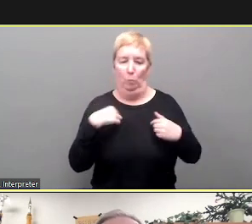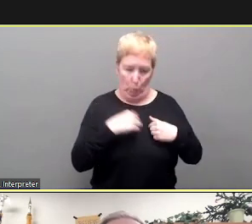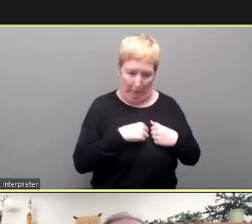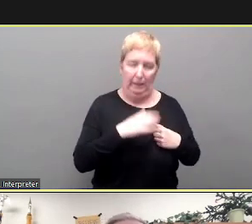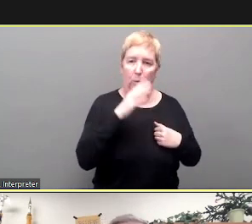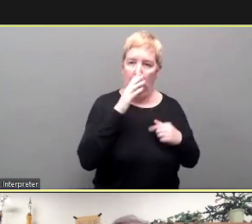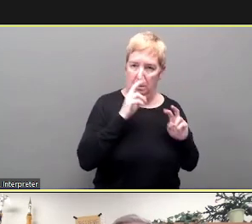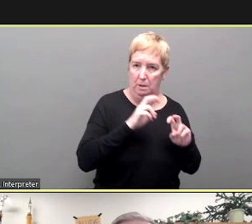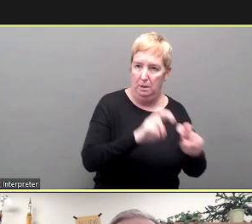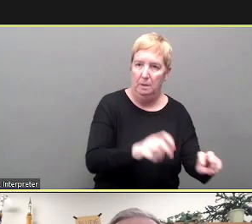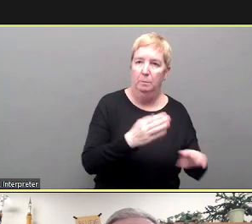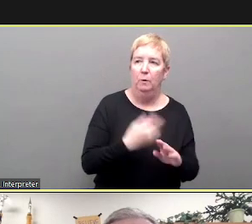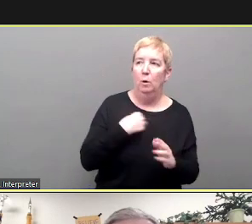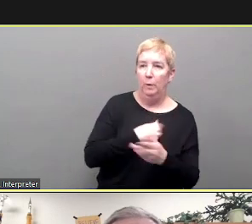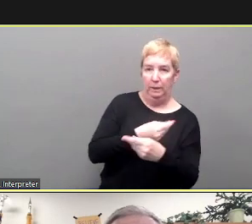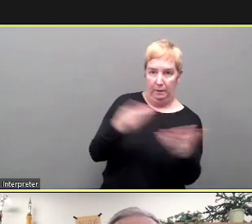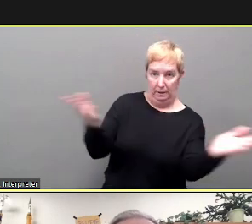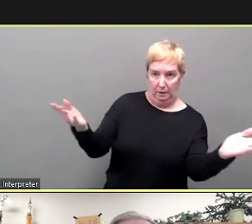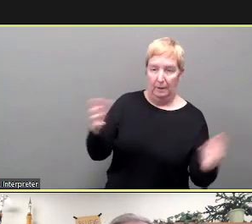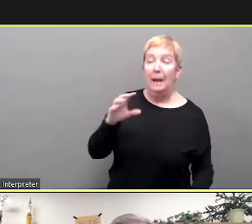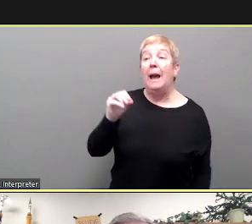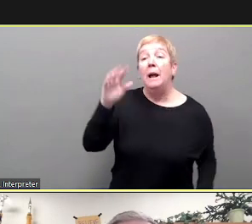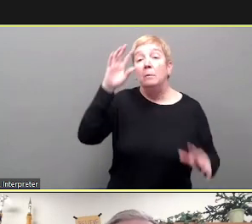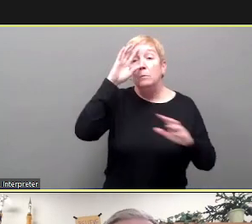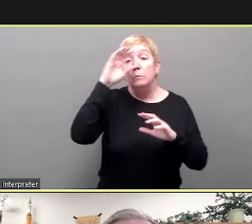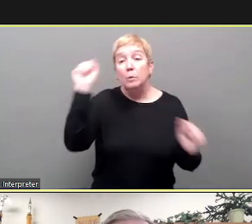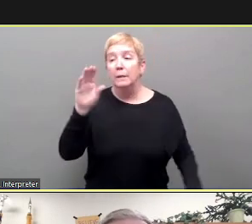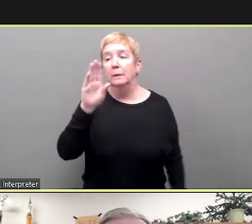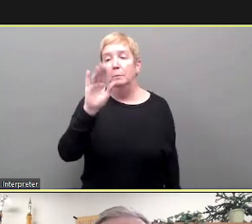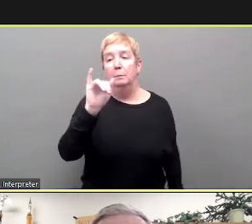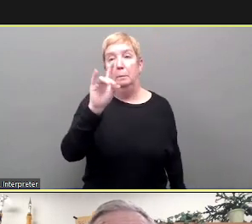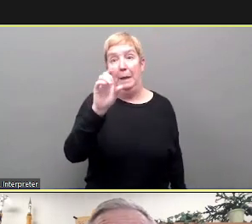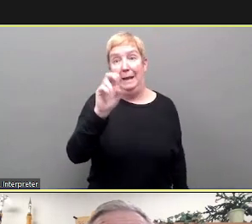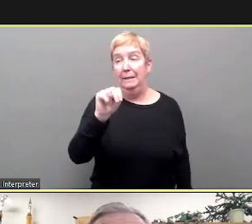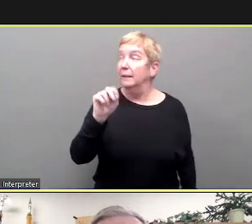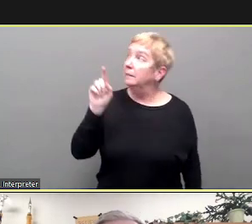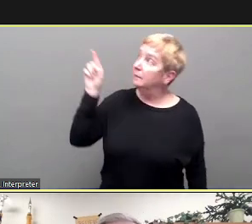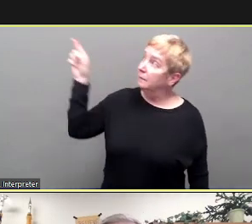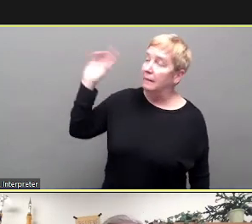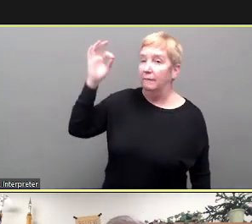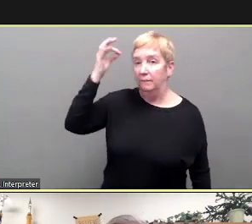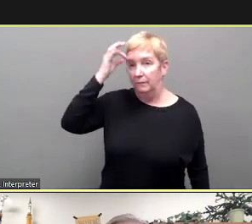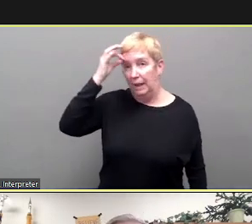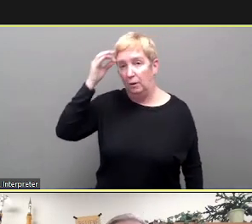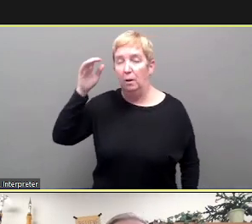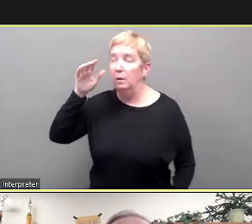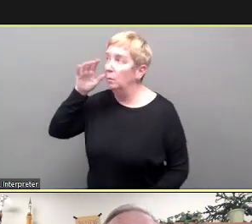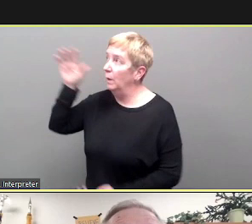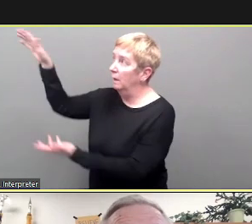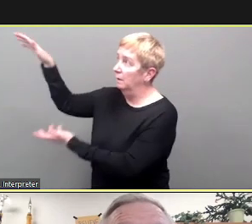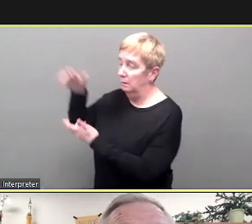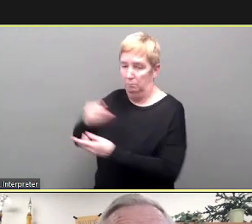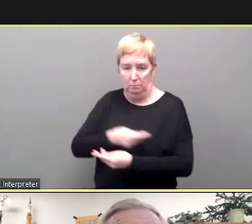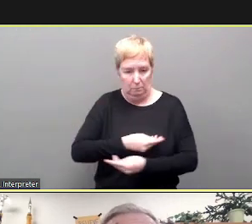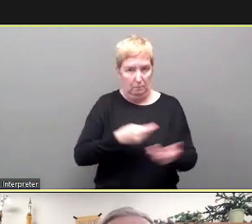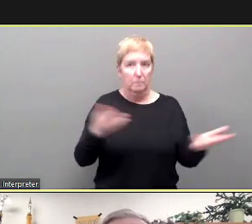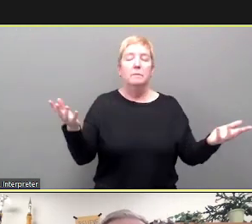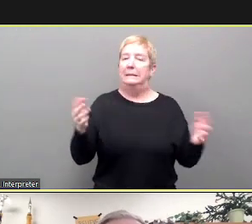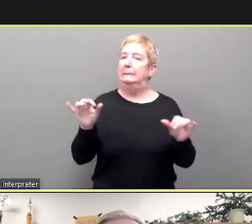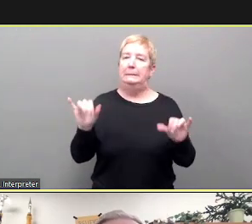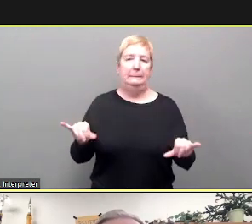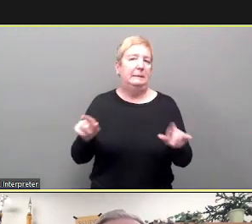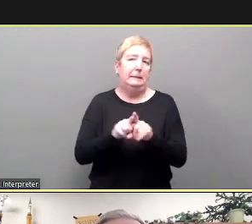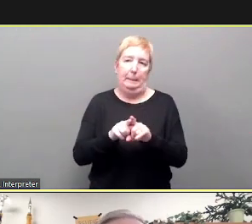and the ones that President Biden and the current administration, federal administration, will be sending out, same deal. And